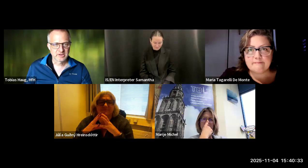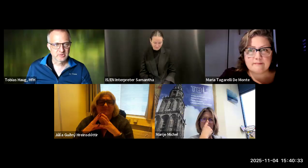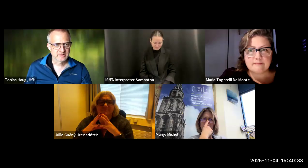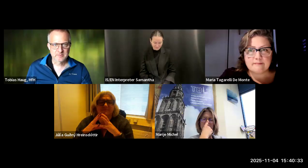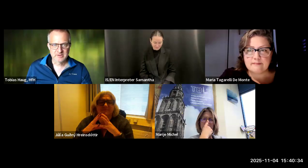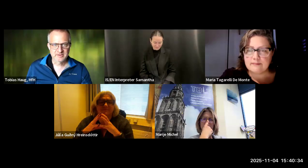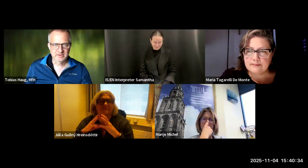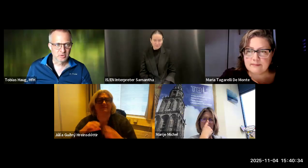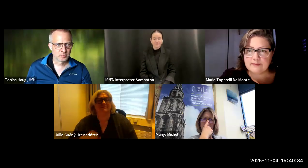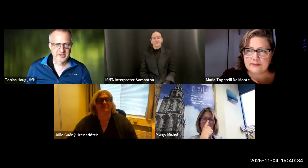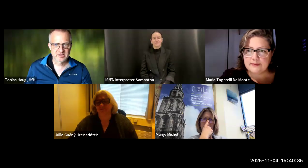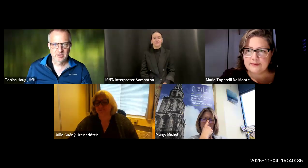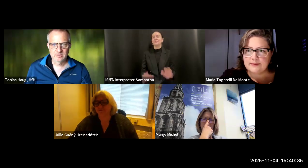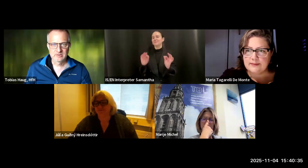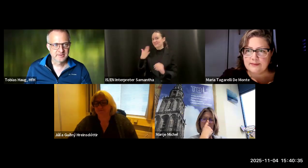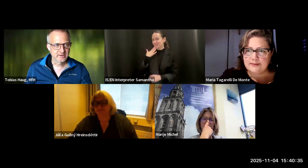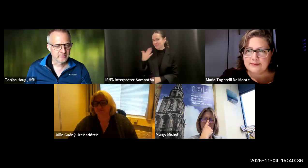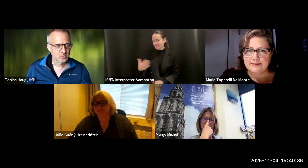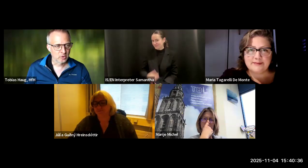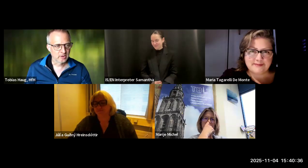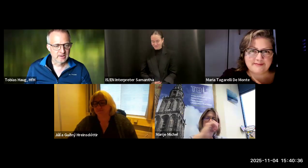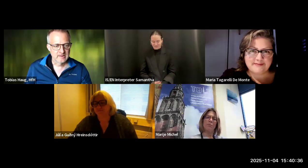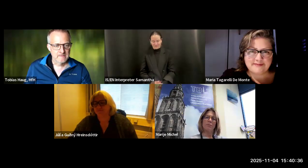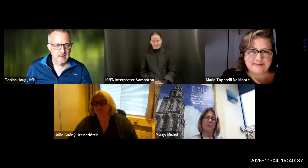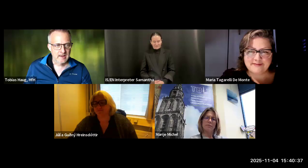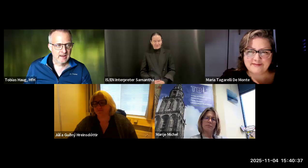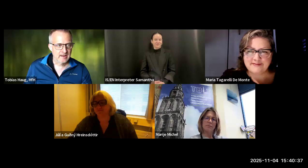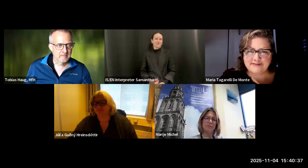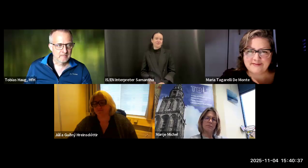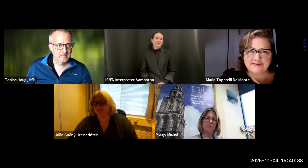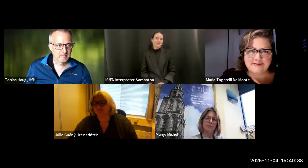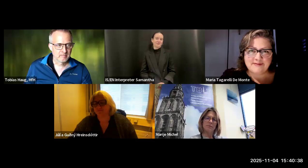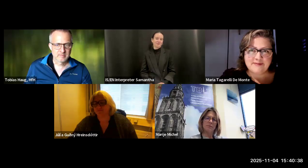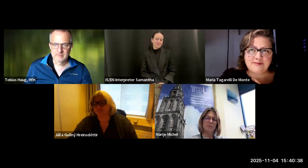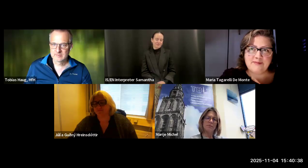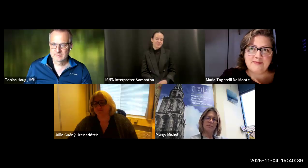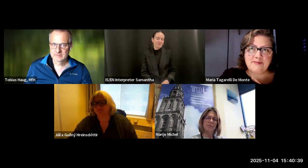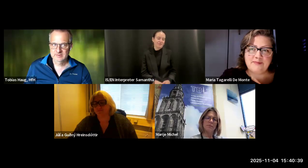Thanks a lot, Maria, to get some insight in your practical side of your work.